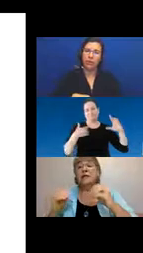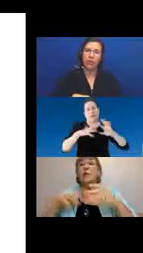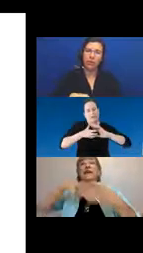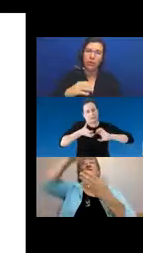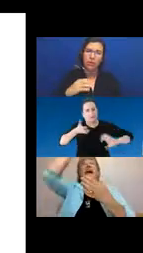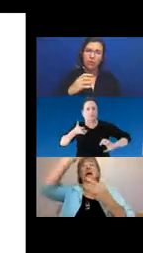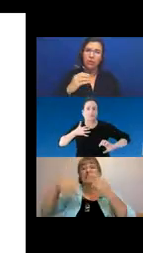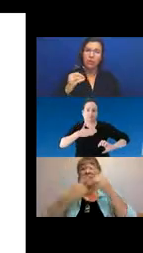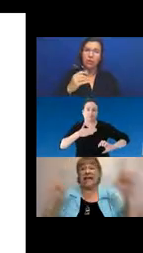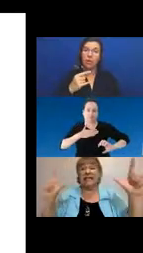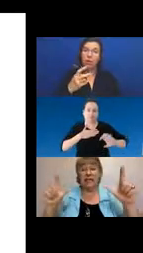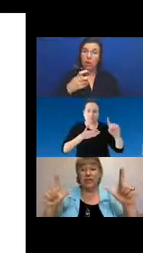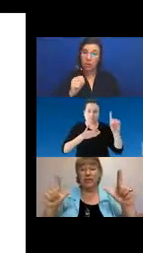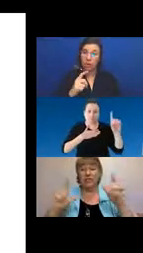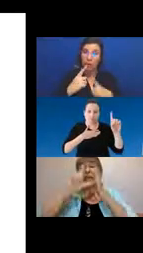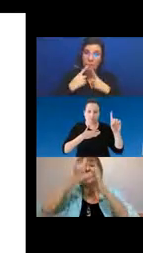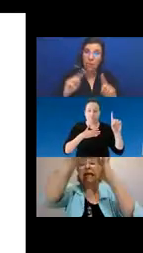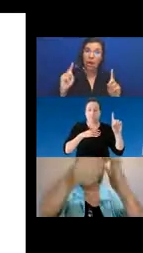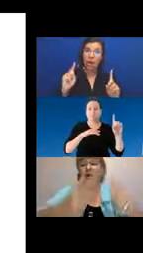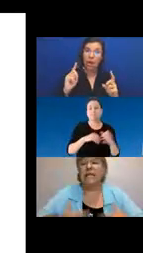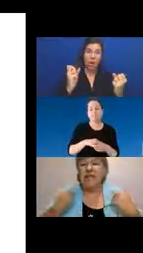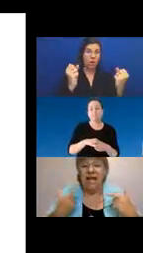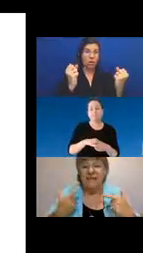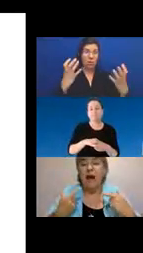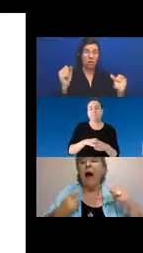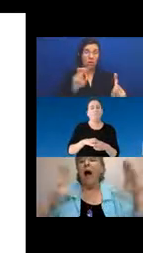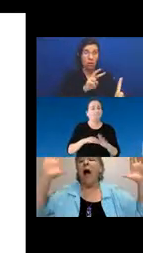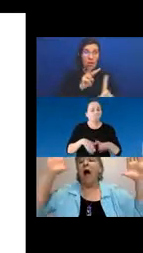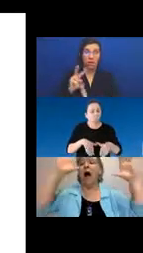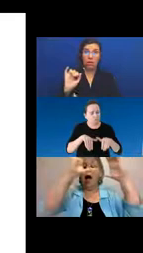And when they found sign language later in life,